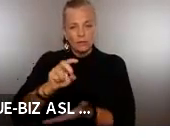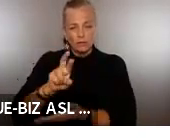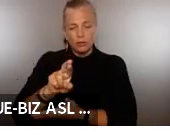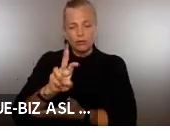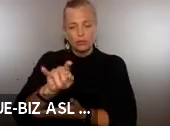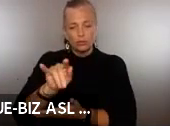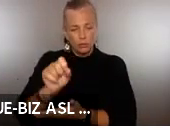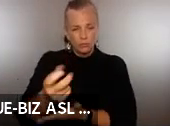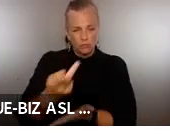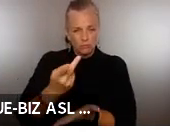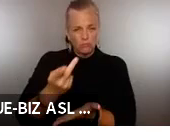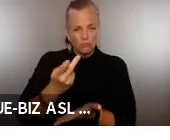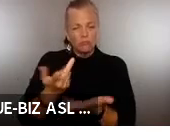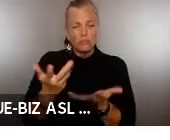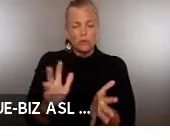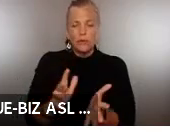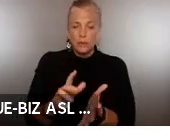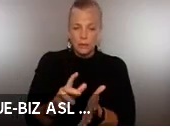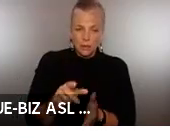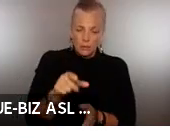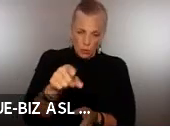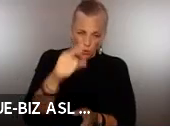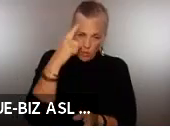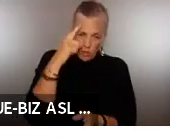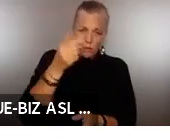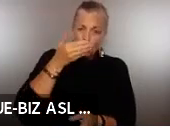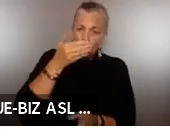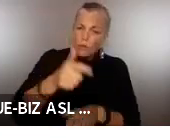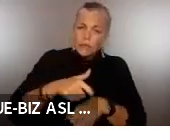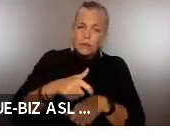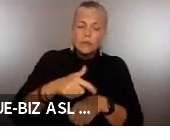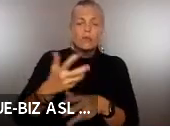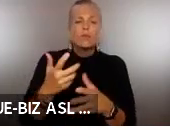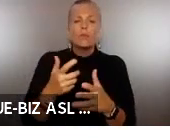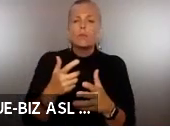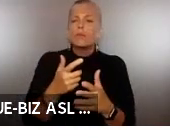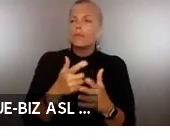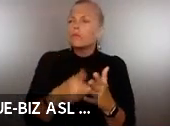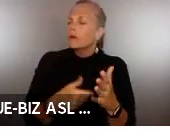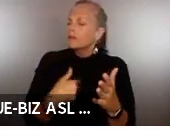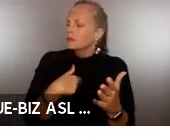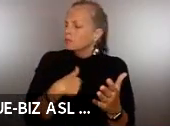but I don't know if, you know, do you think it was a good time? I think, what did we say?